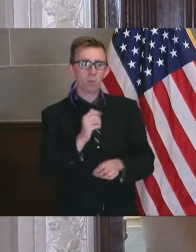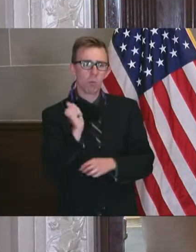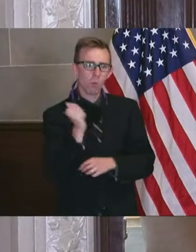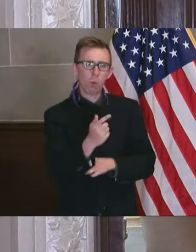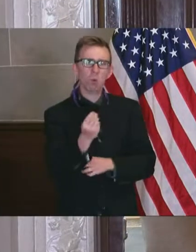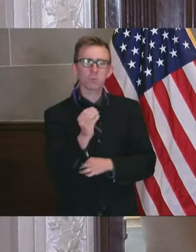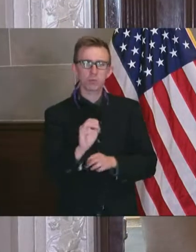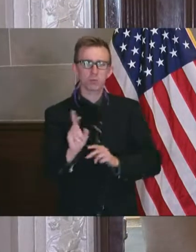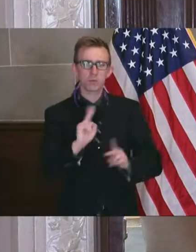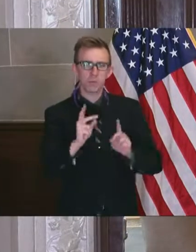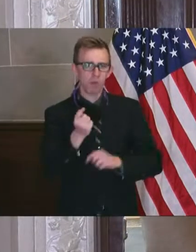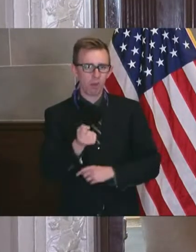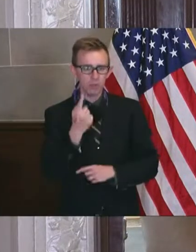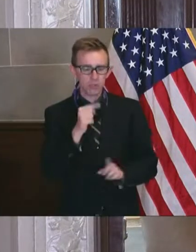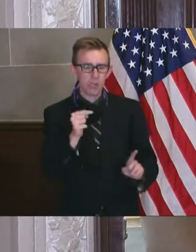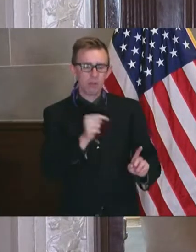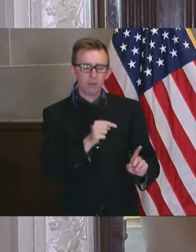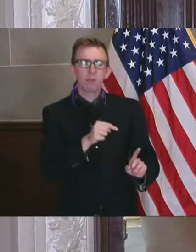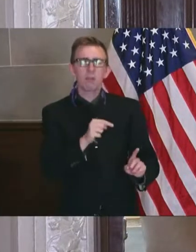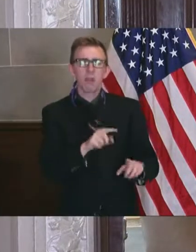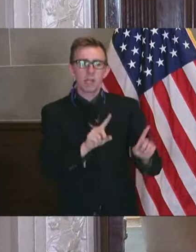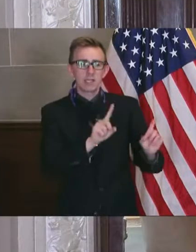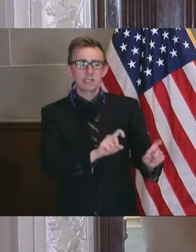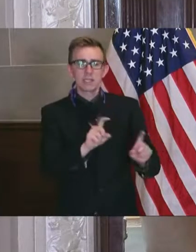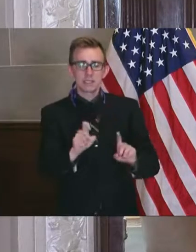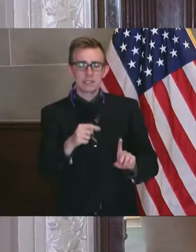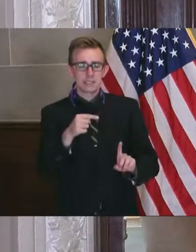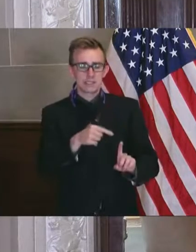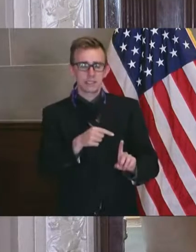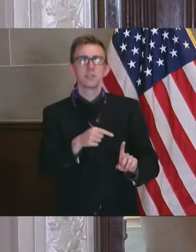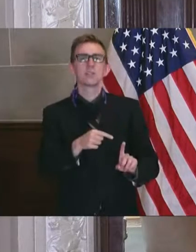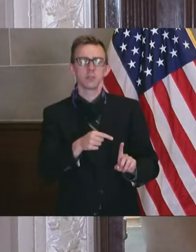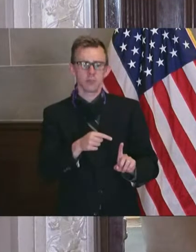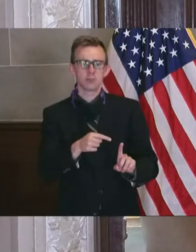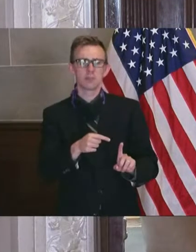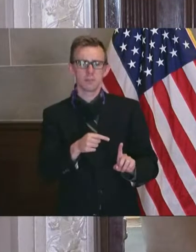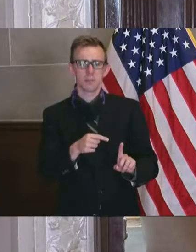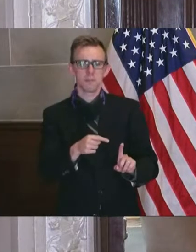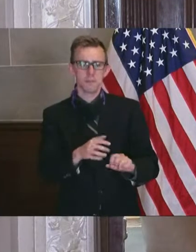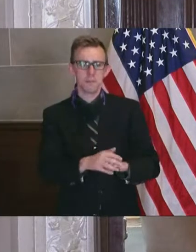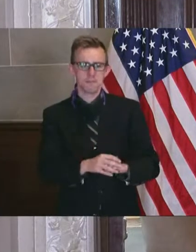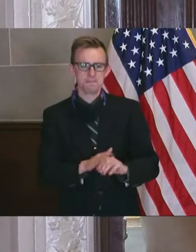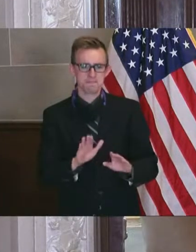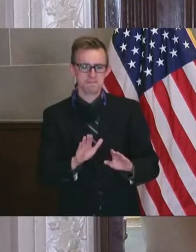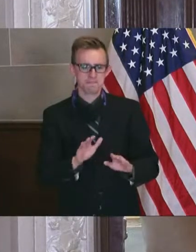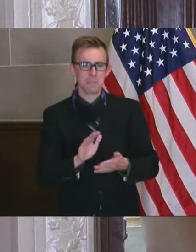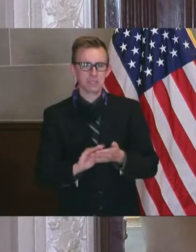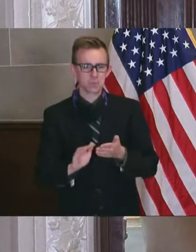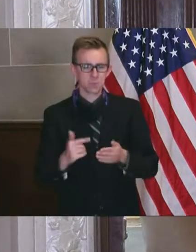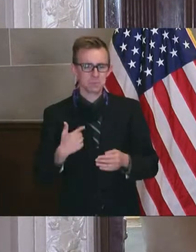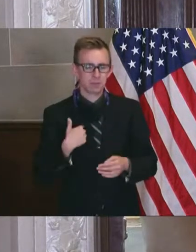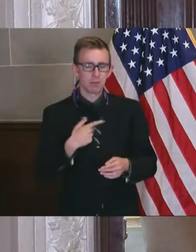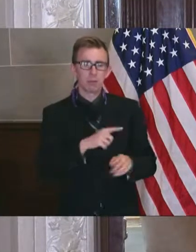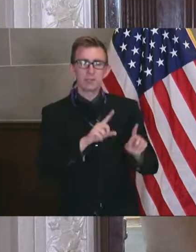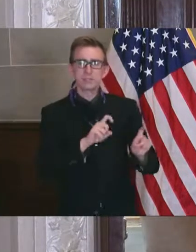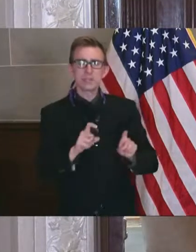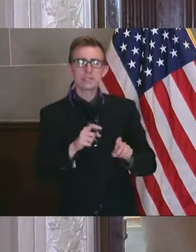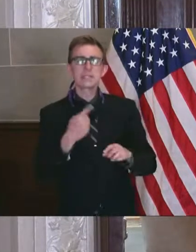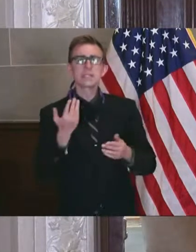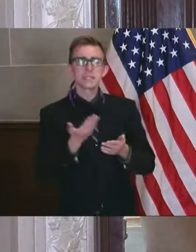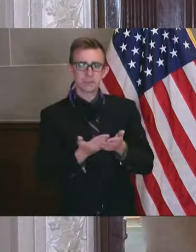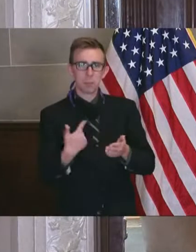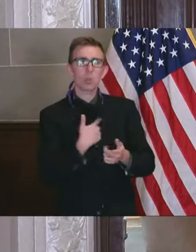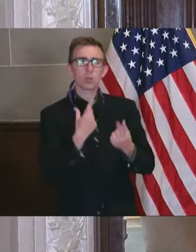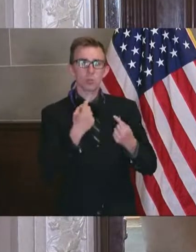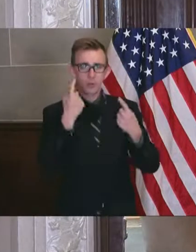Missourians to understand testing is not something we're doing Testing is something we are doing